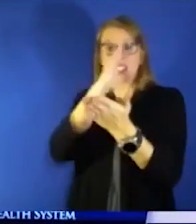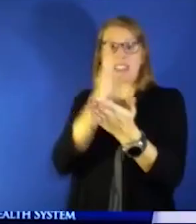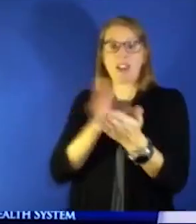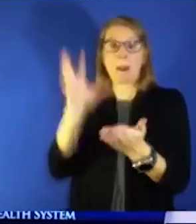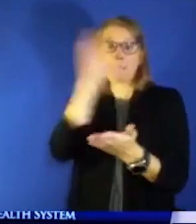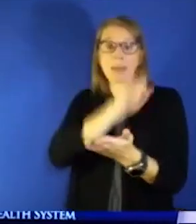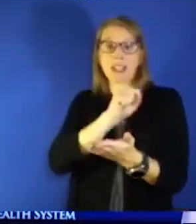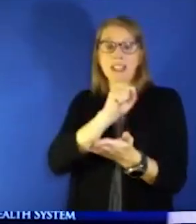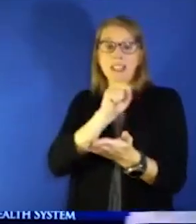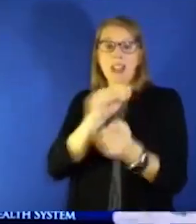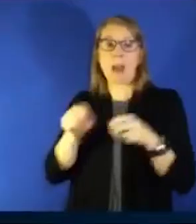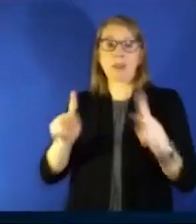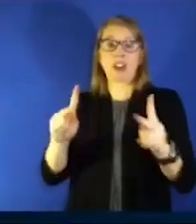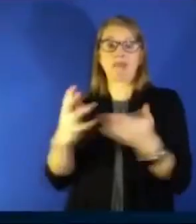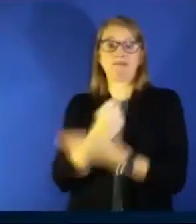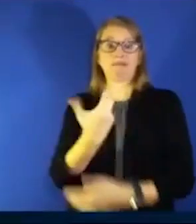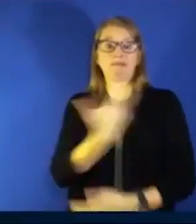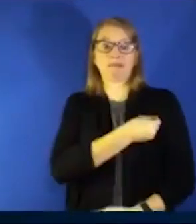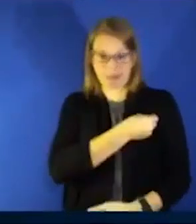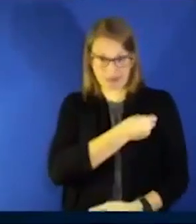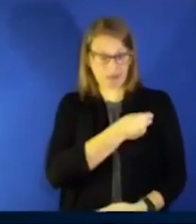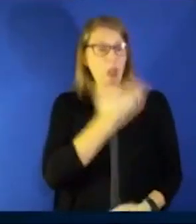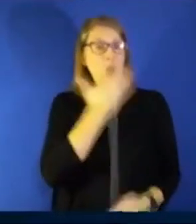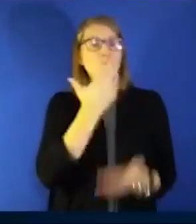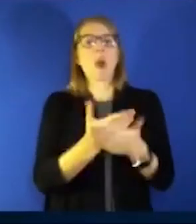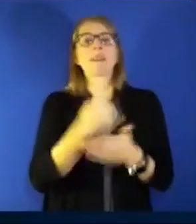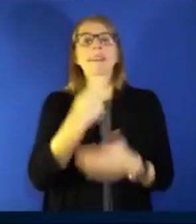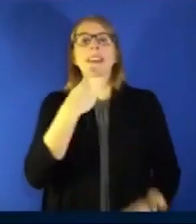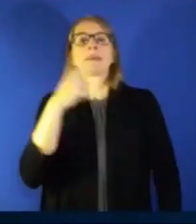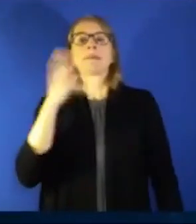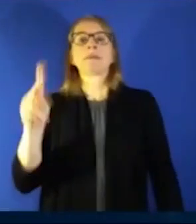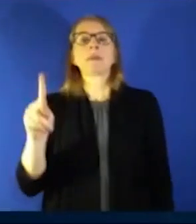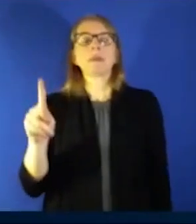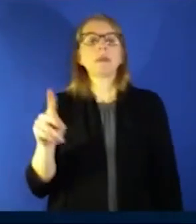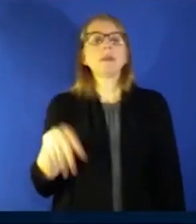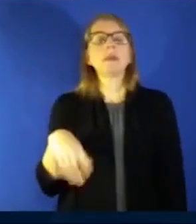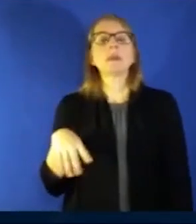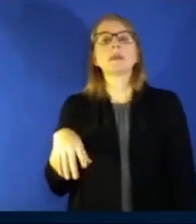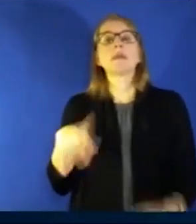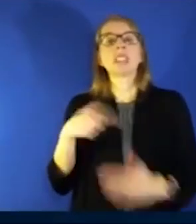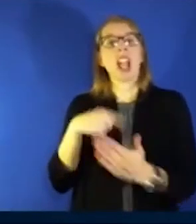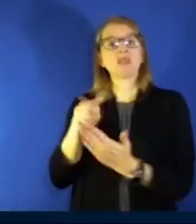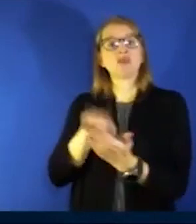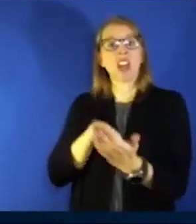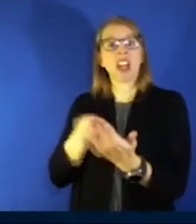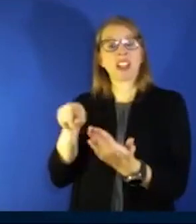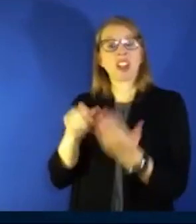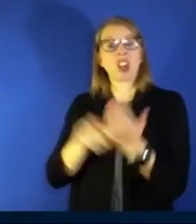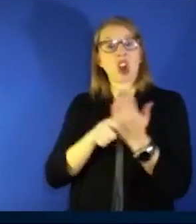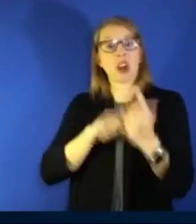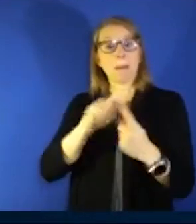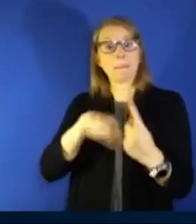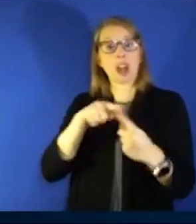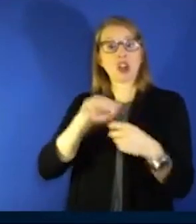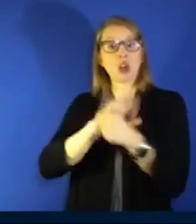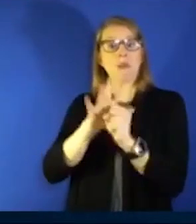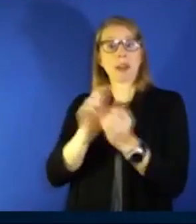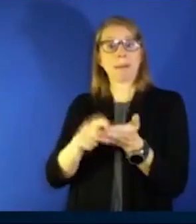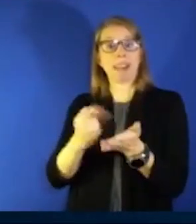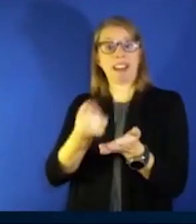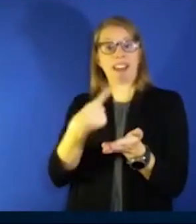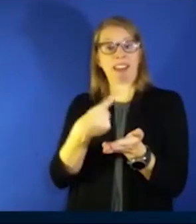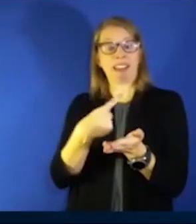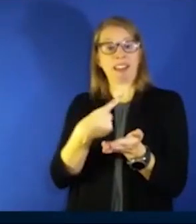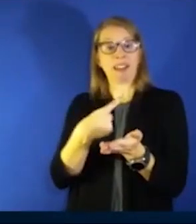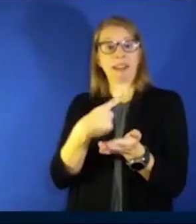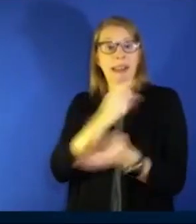vaccinate. Well said. Well said. Okay, so Kitty says, I read an article about the COVID pill that is at a clinical